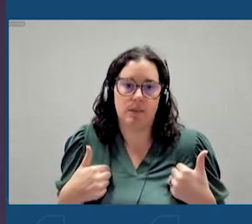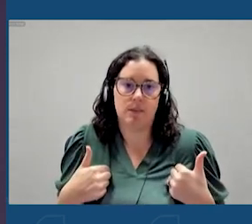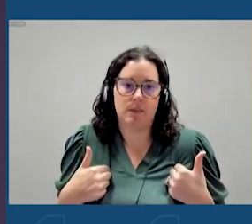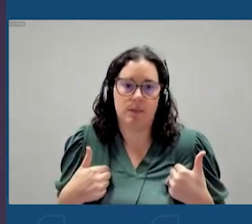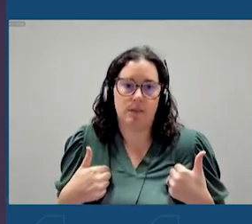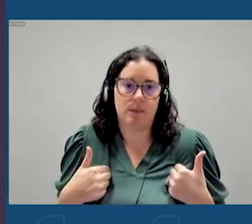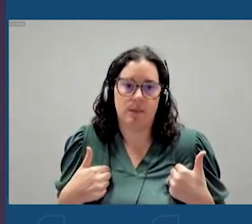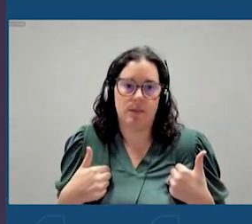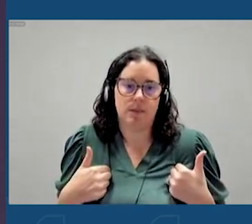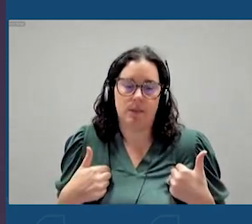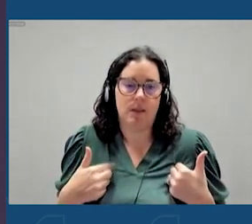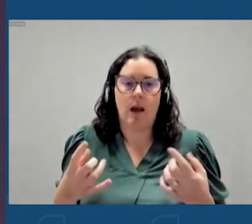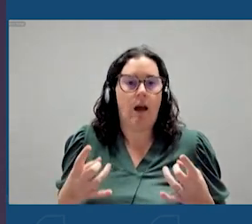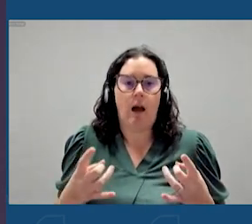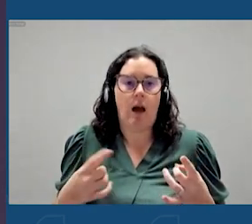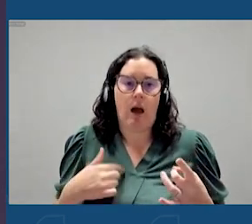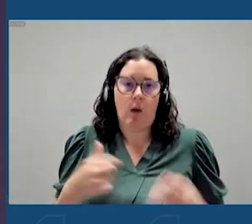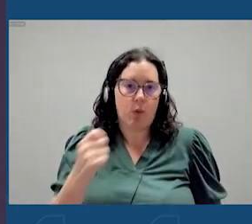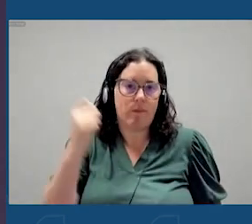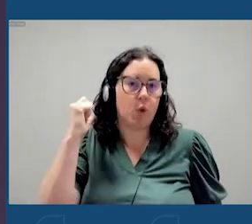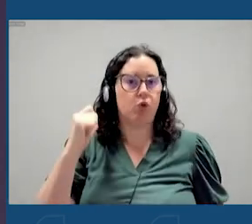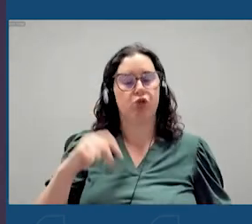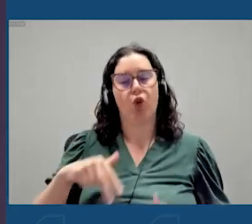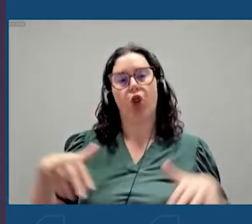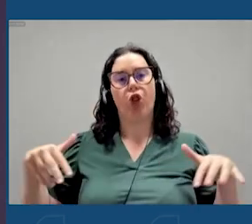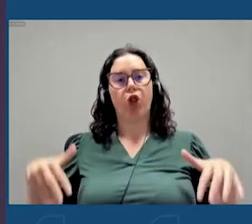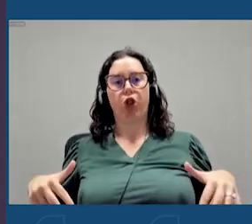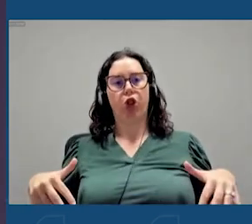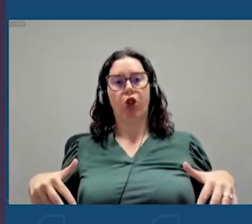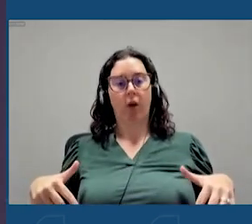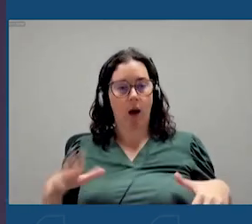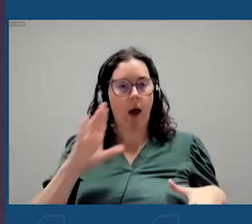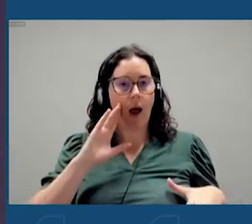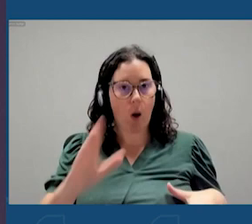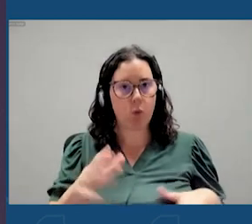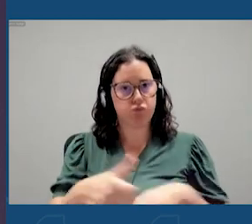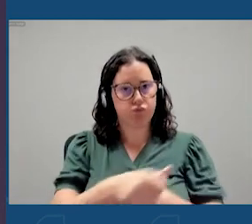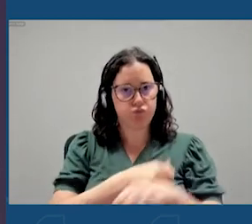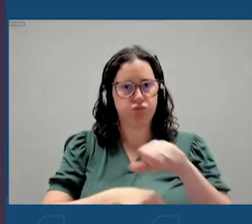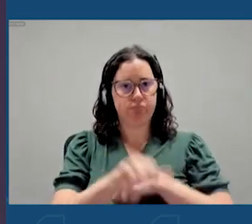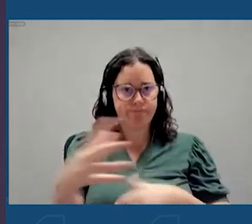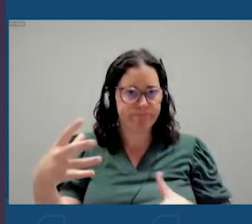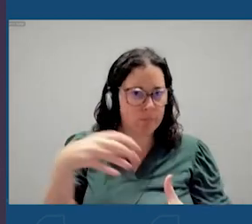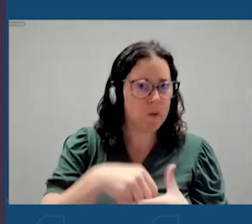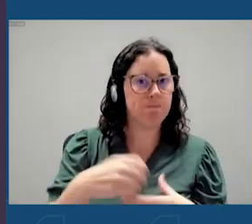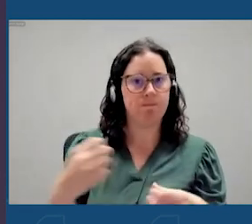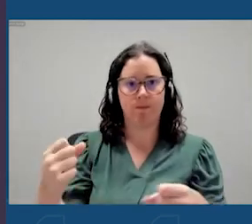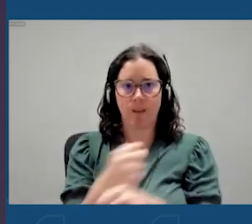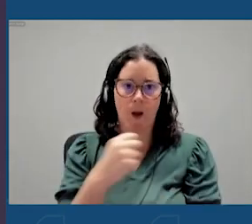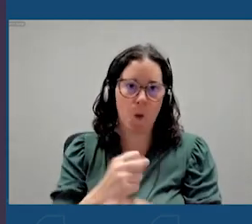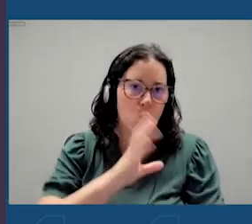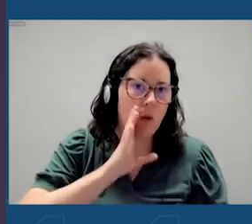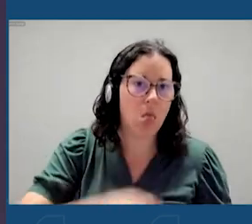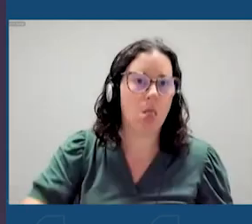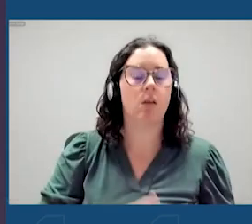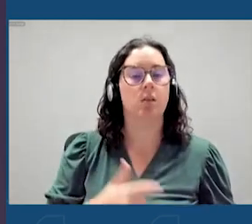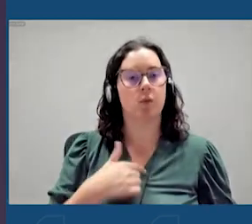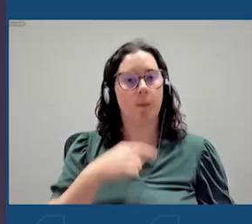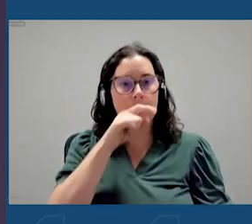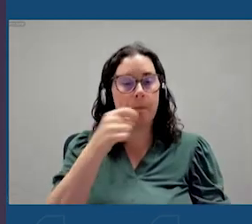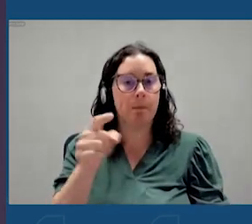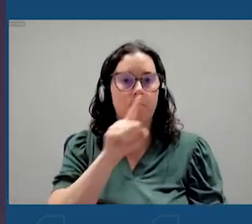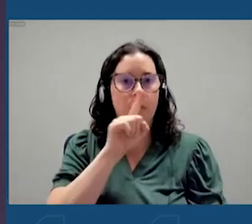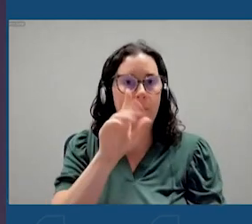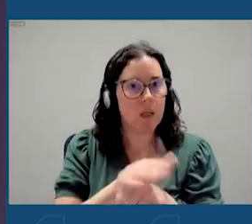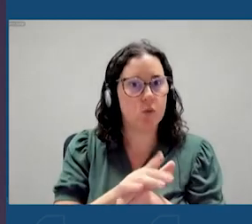standing on the sidelines. I don't mind jumping in the arena of any good fight, and this is one of them. So I'm committed to taking action. And